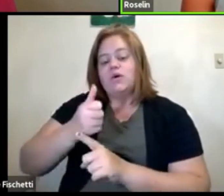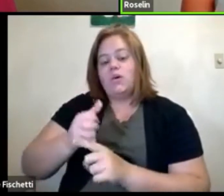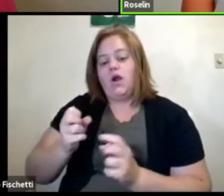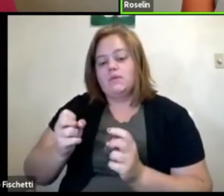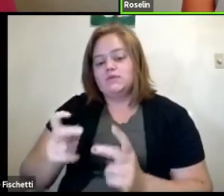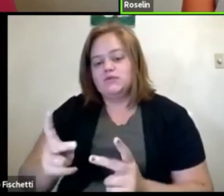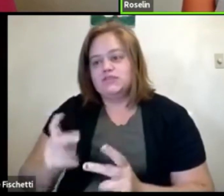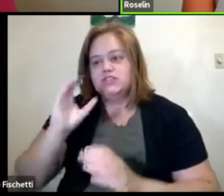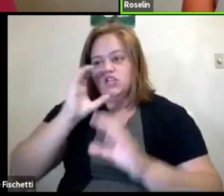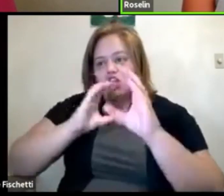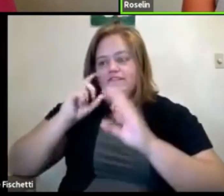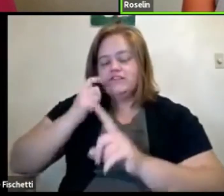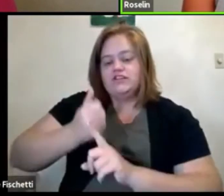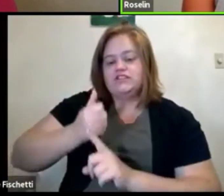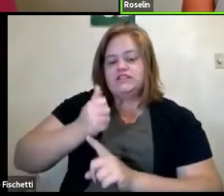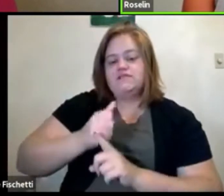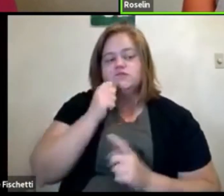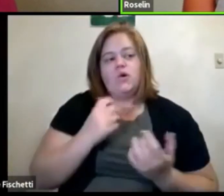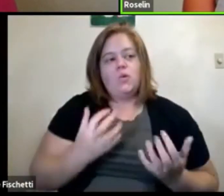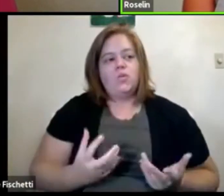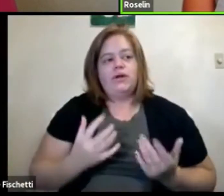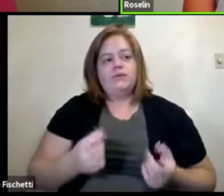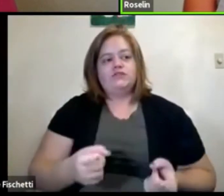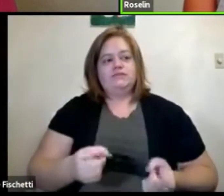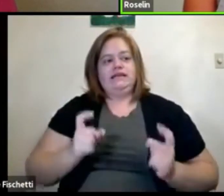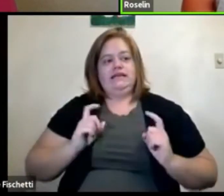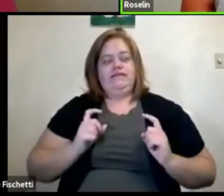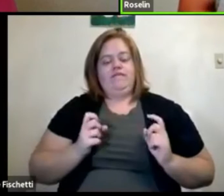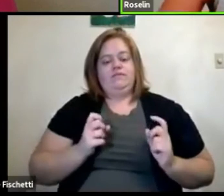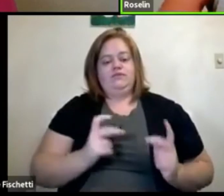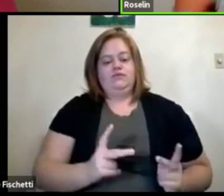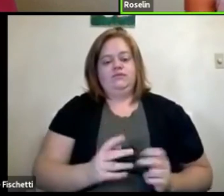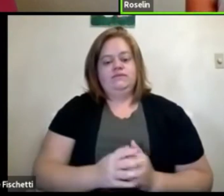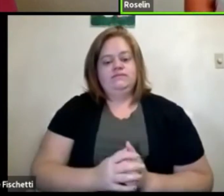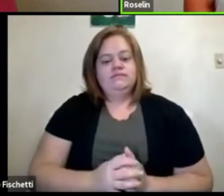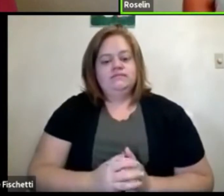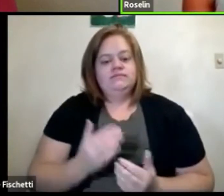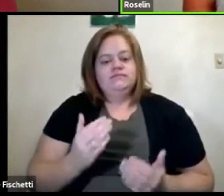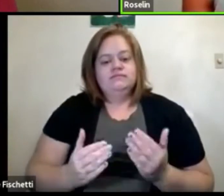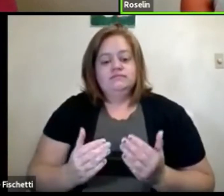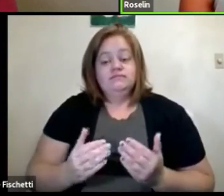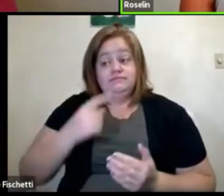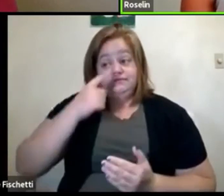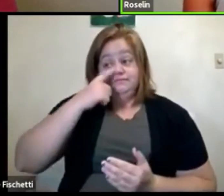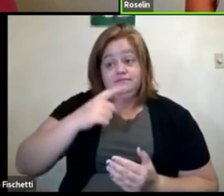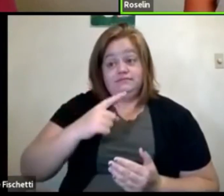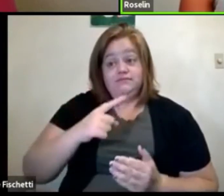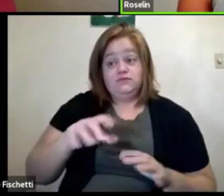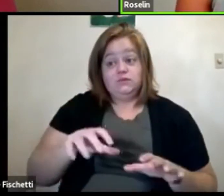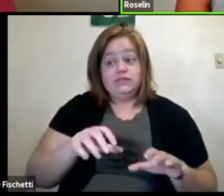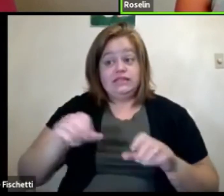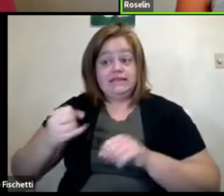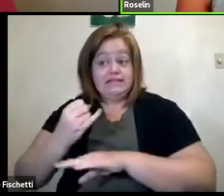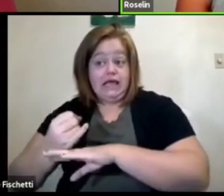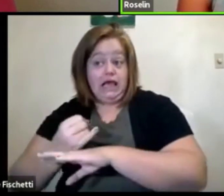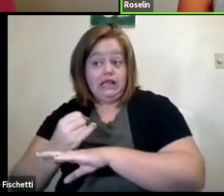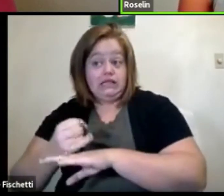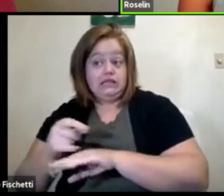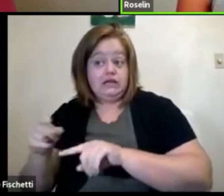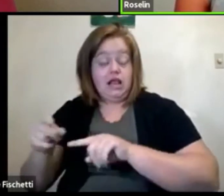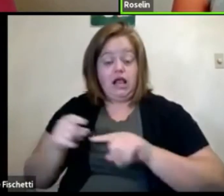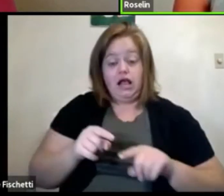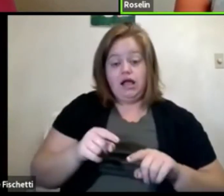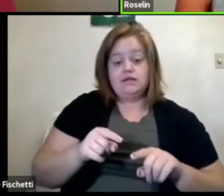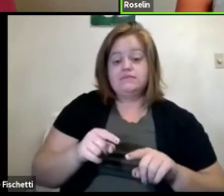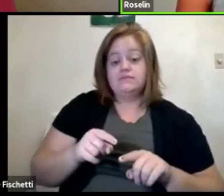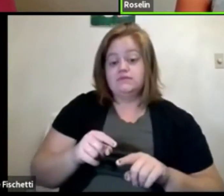you. If you are open to, leave the island, come to the mainland, there's